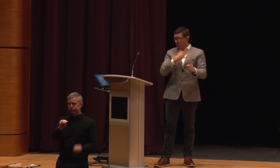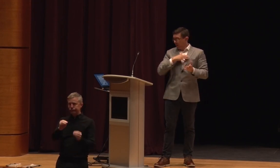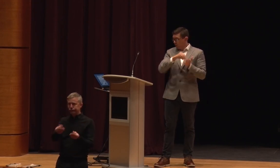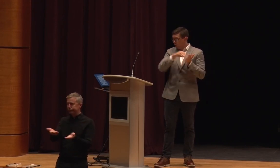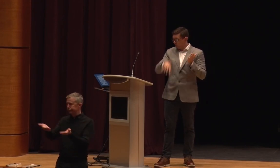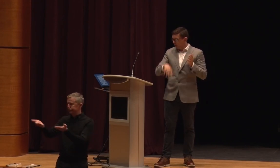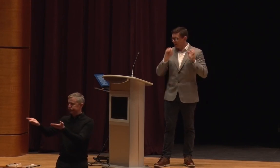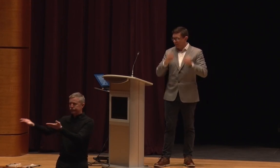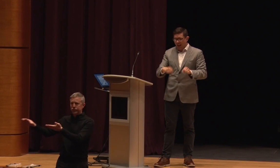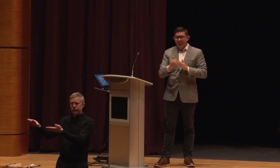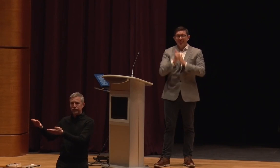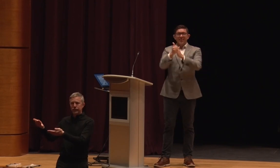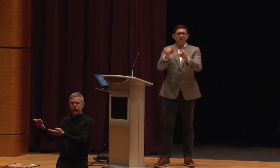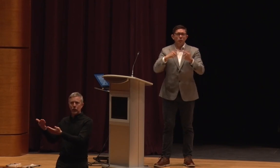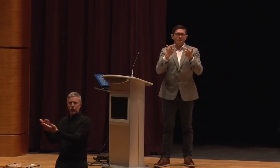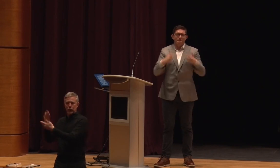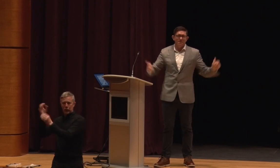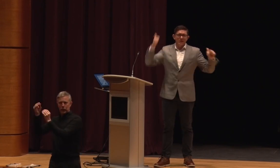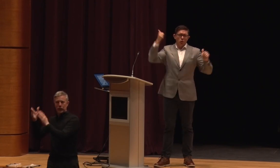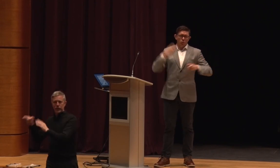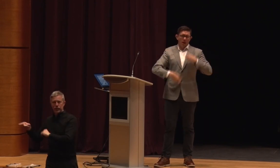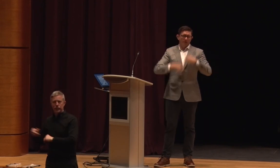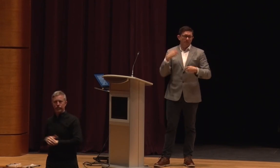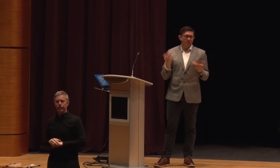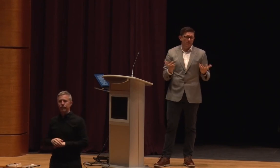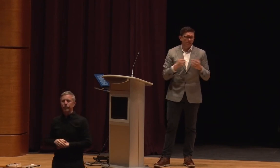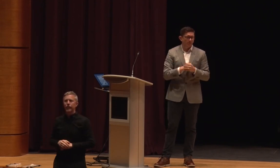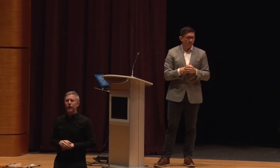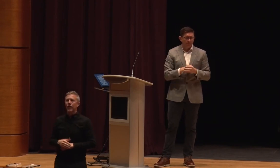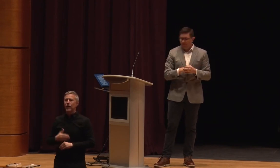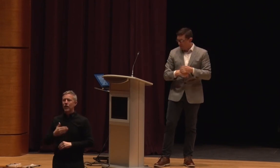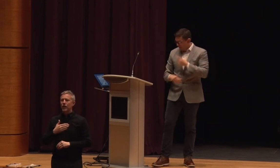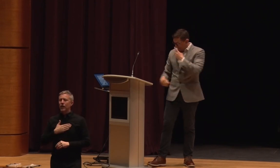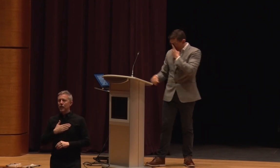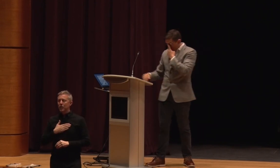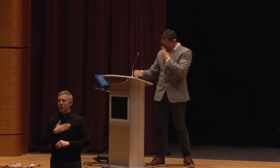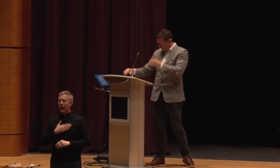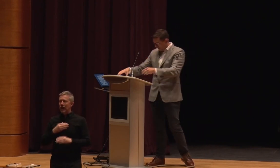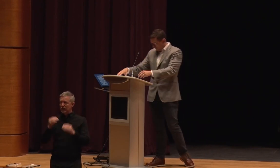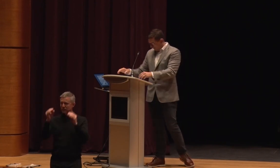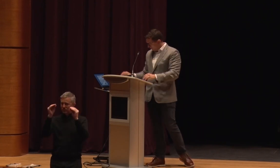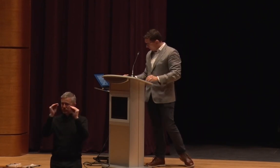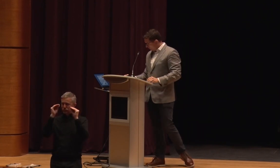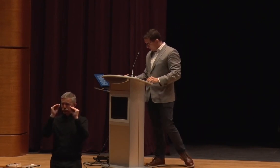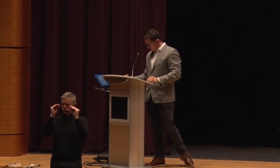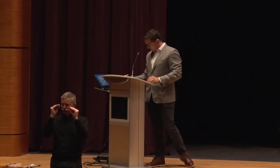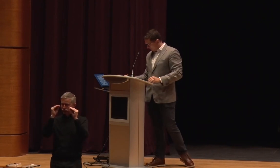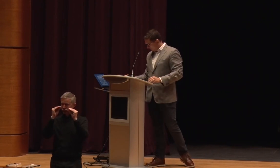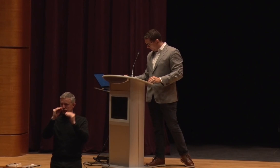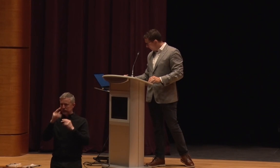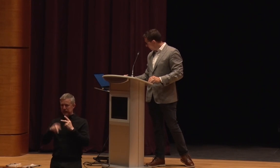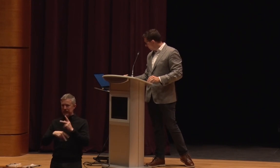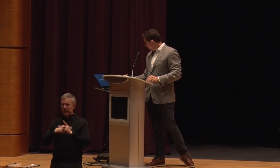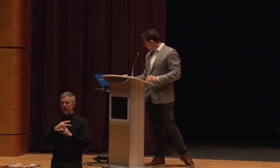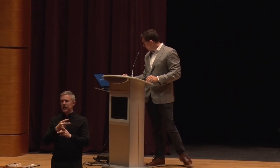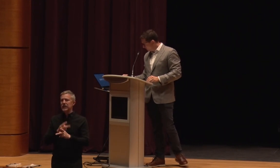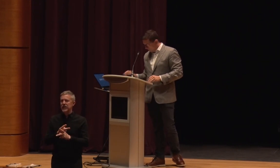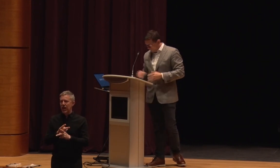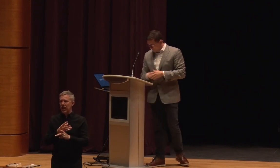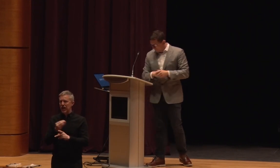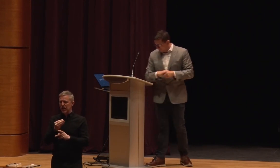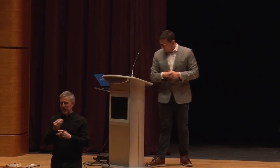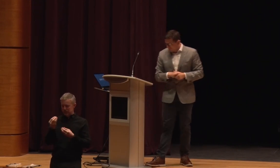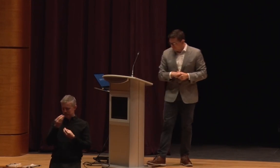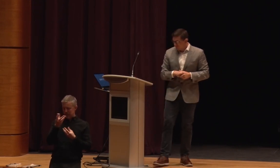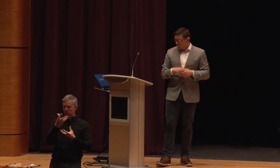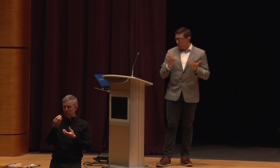instructor. And really, if I would have set my curriculum to be empathetic with Pam, that would have had a huge impact and set her up for success later